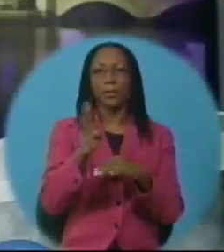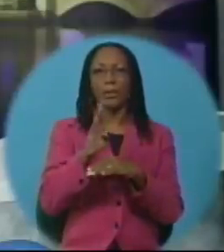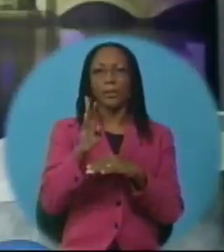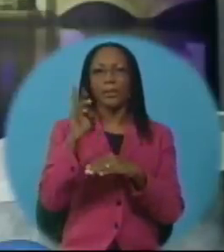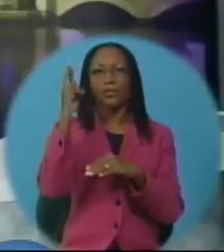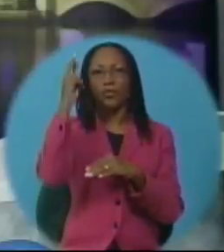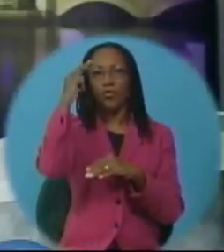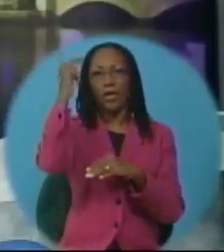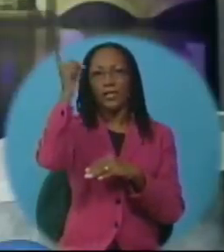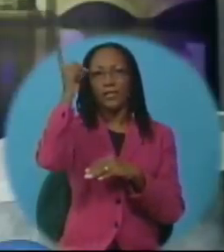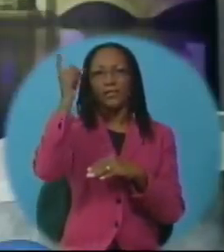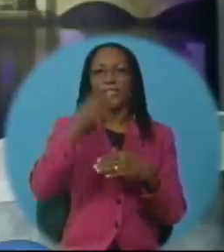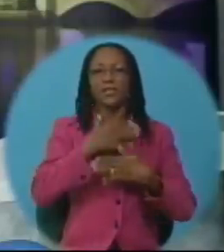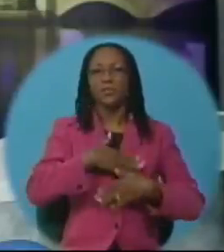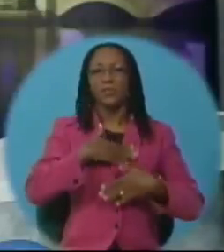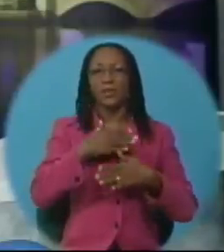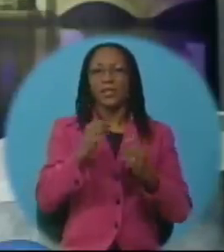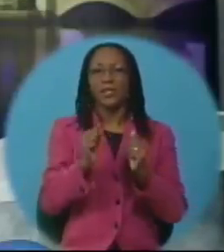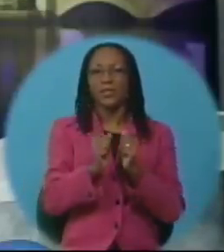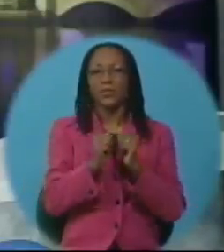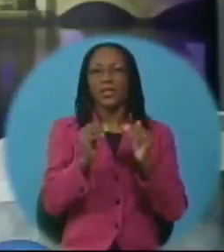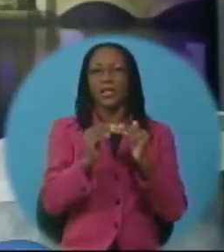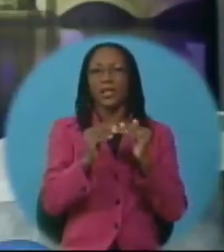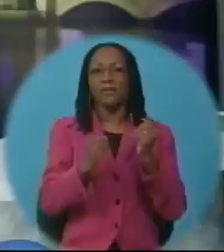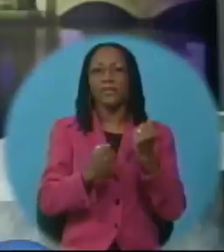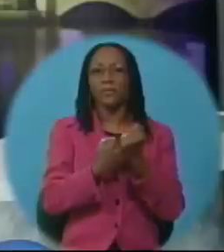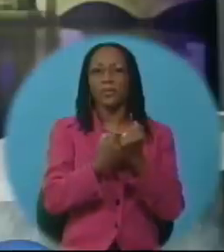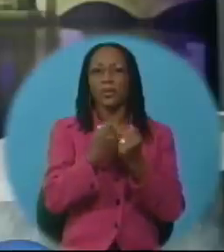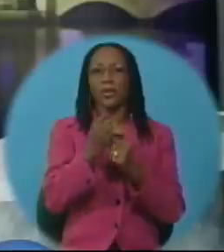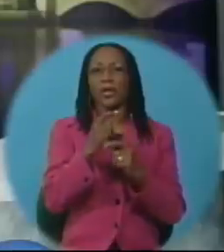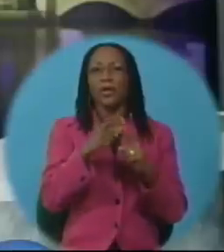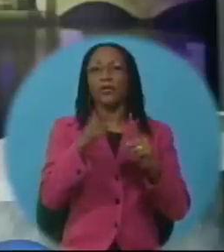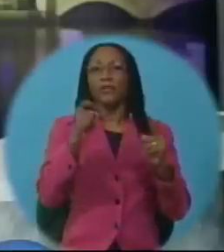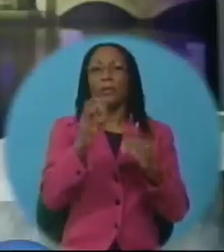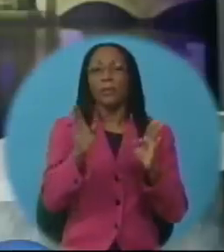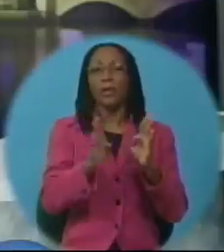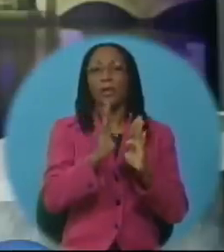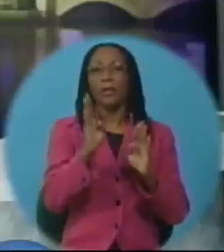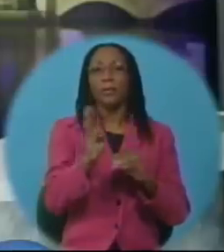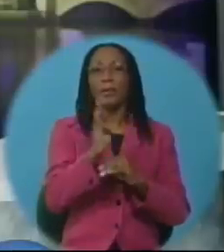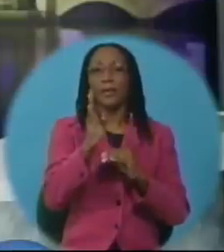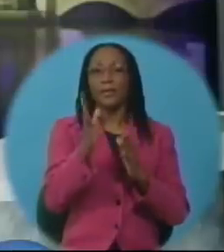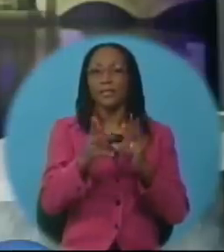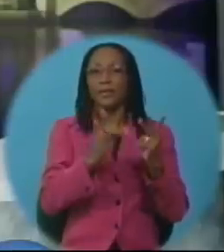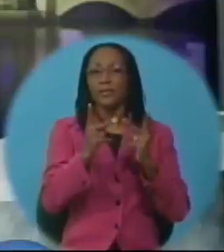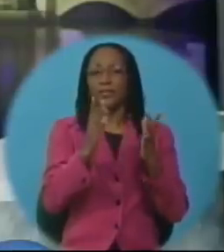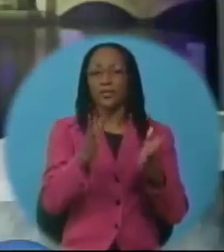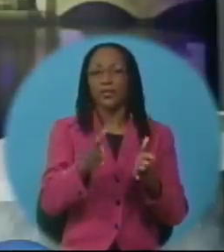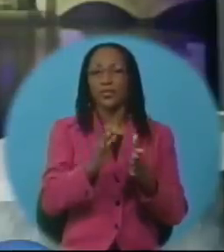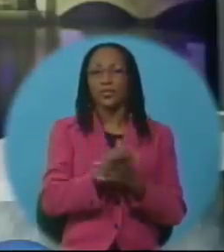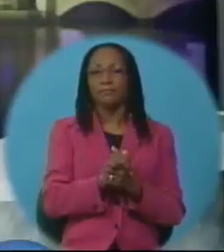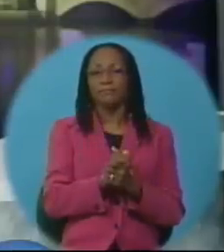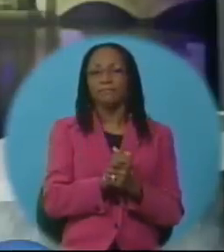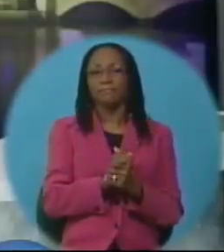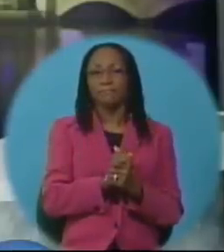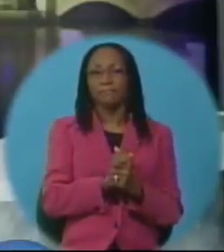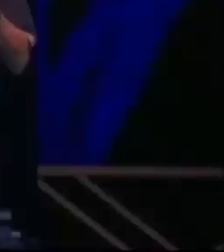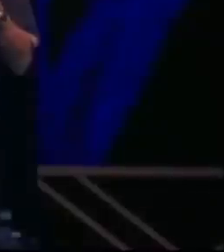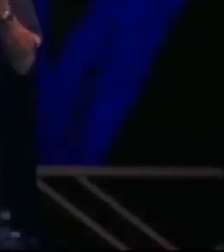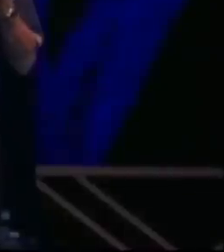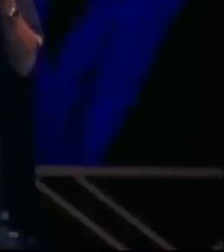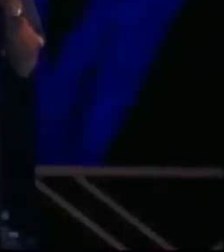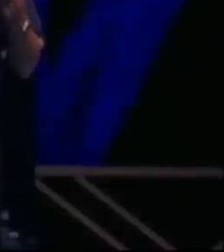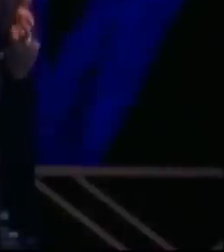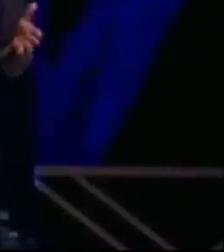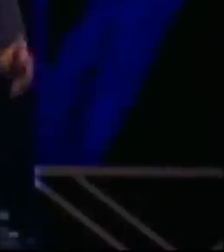Davis, is pleased with the level of support from Barbadians and visitors to the event over the last 18 years.